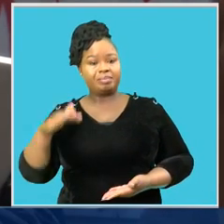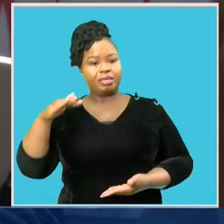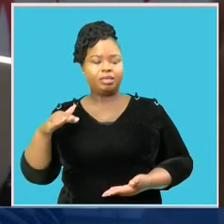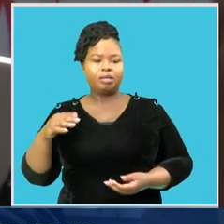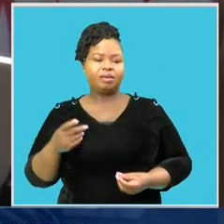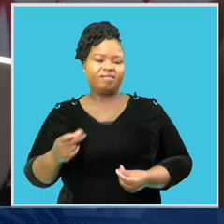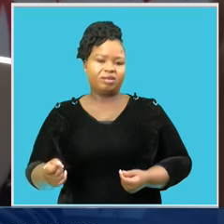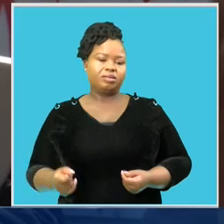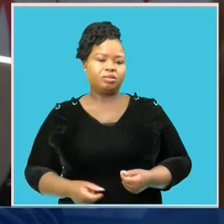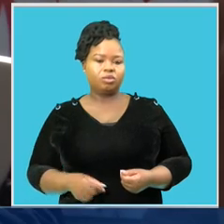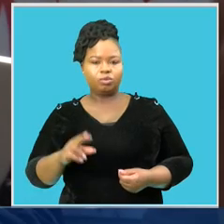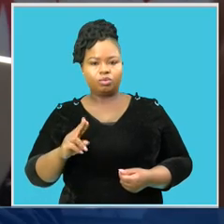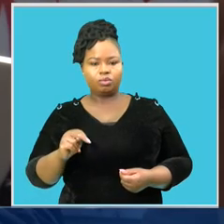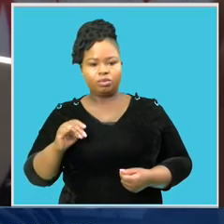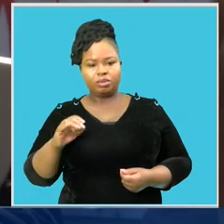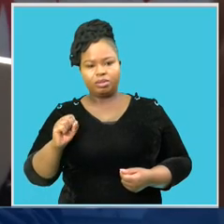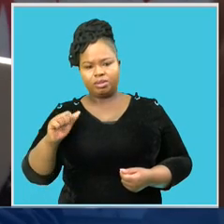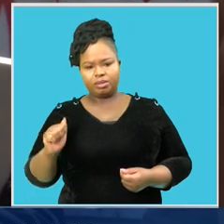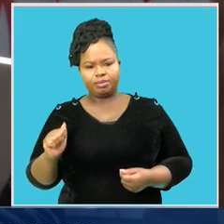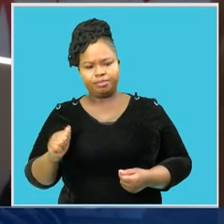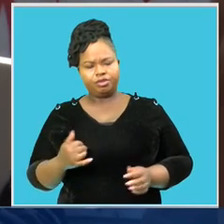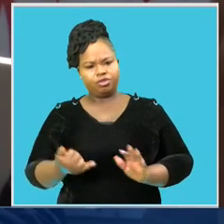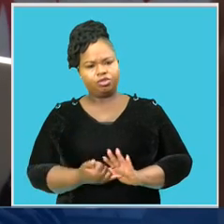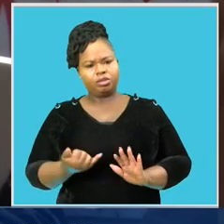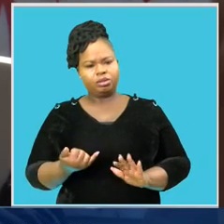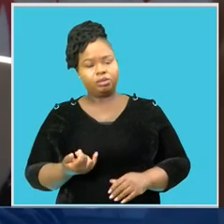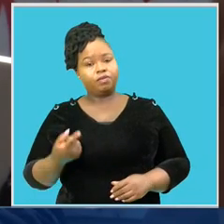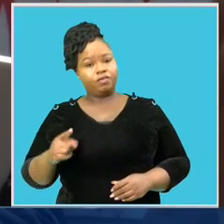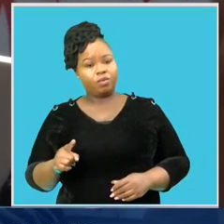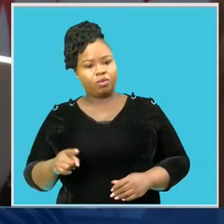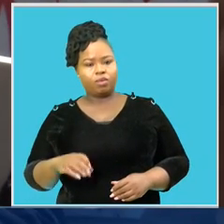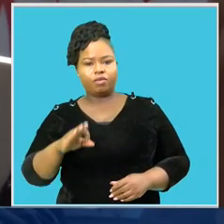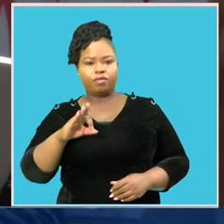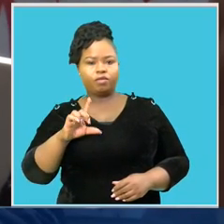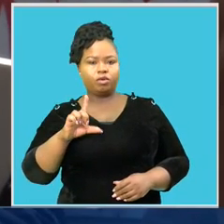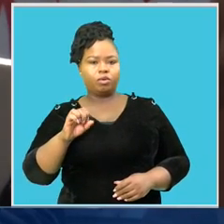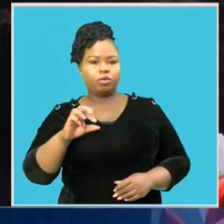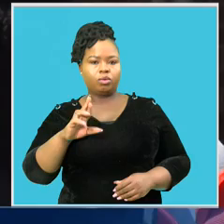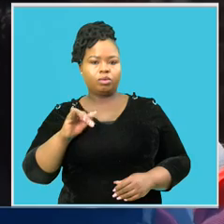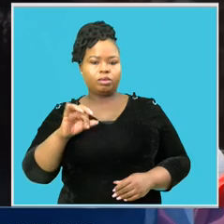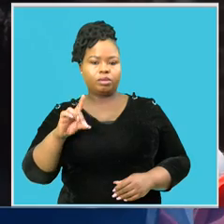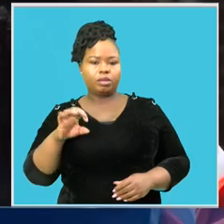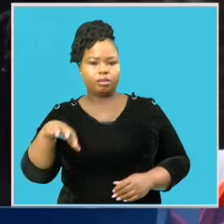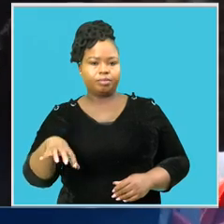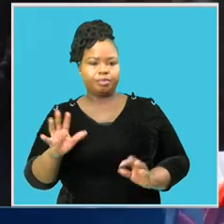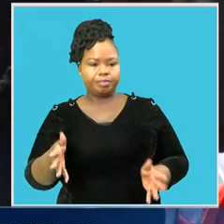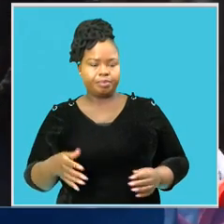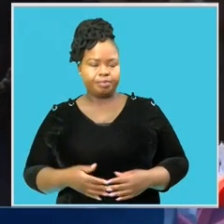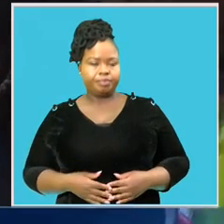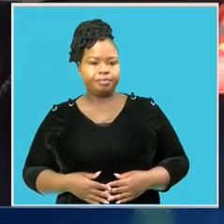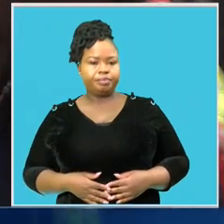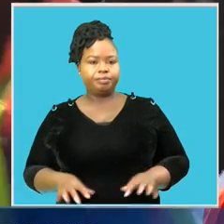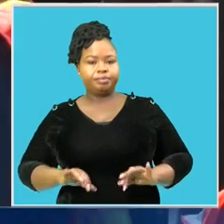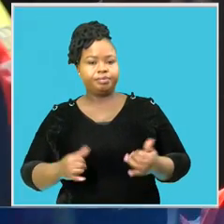Unisa, and this is just for the Florida campus only. Inkampani